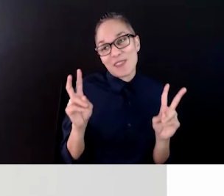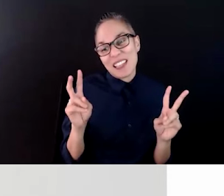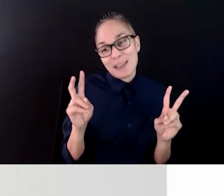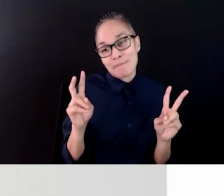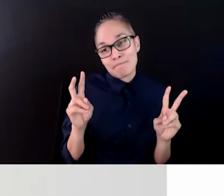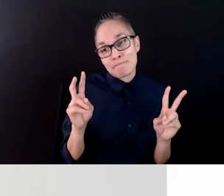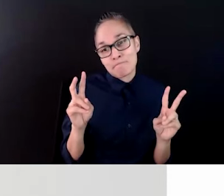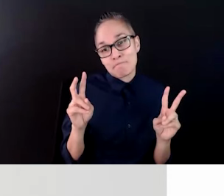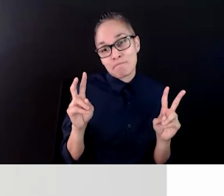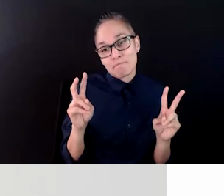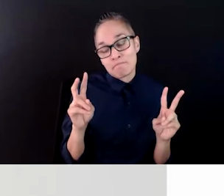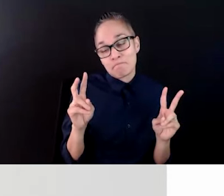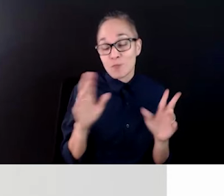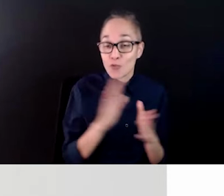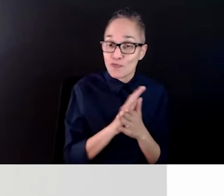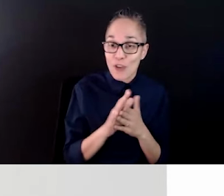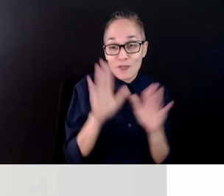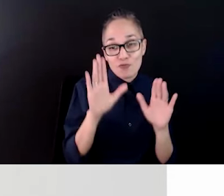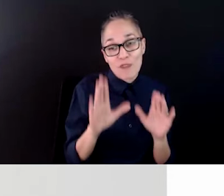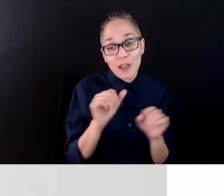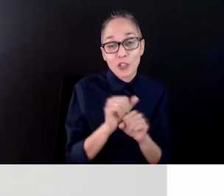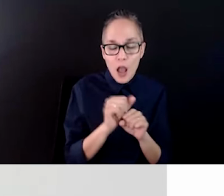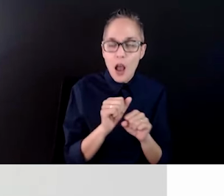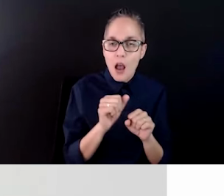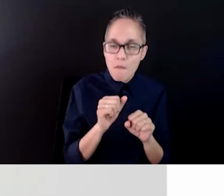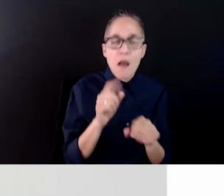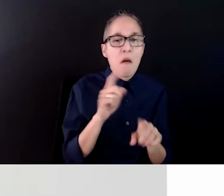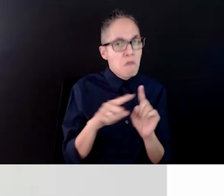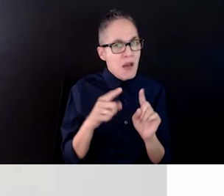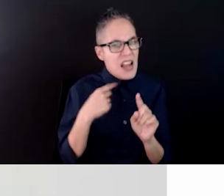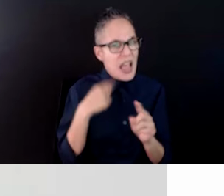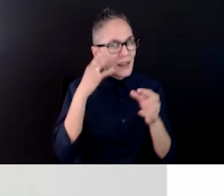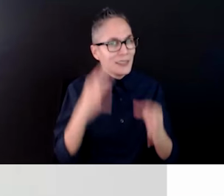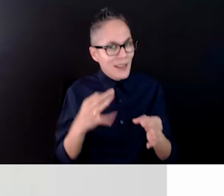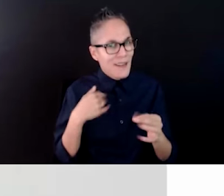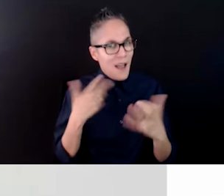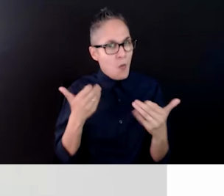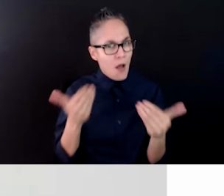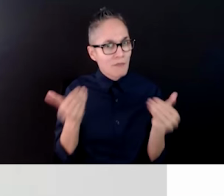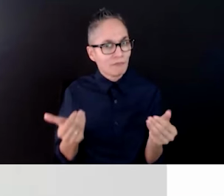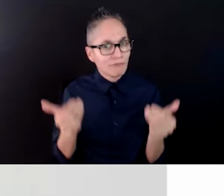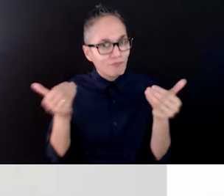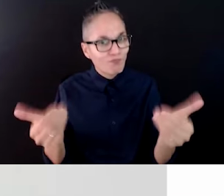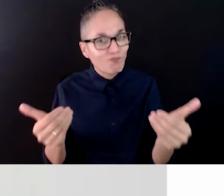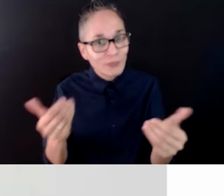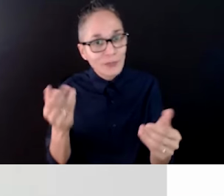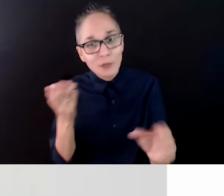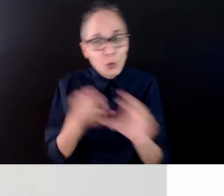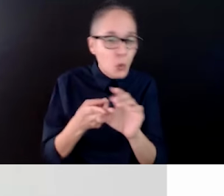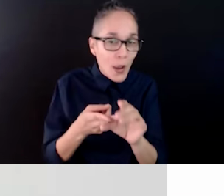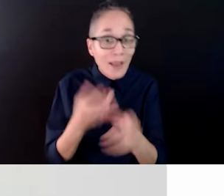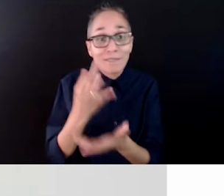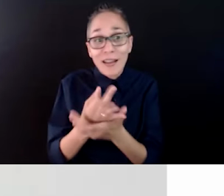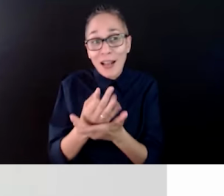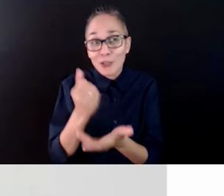I perfected the job. But I wanted to throw myself into the fire pit in financial aid specialist,